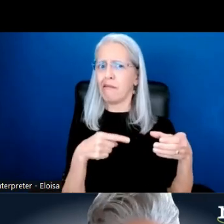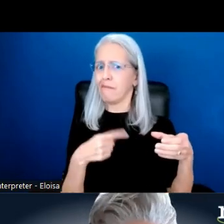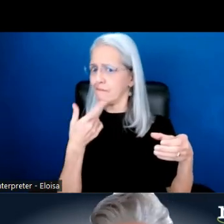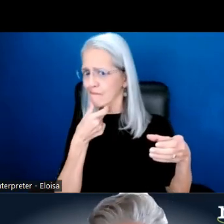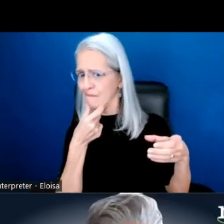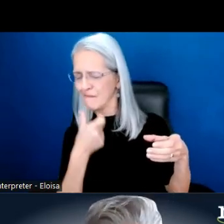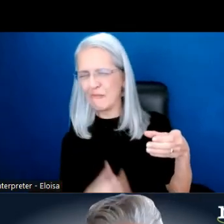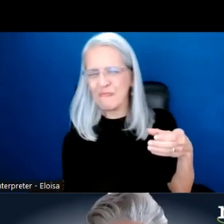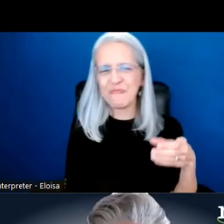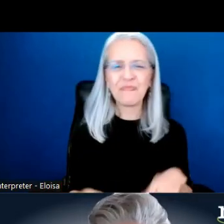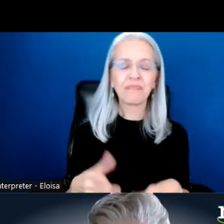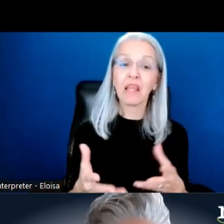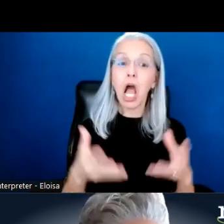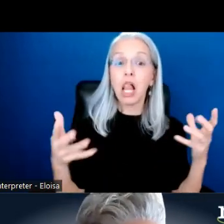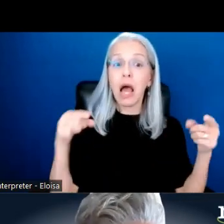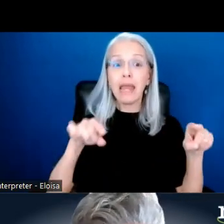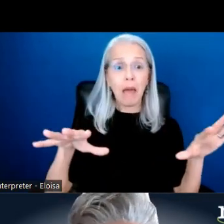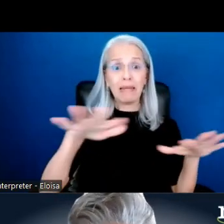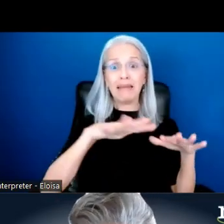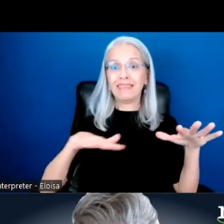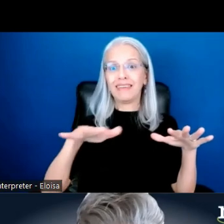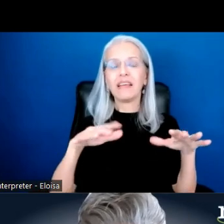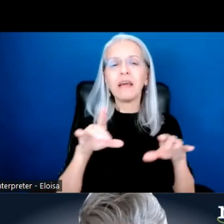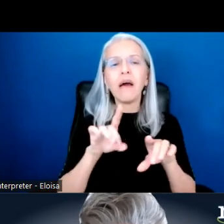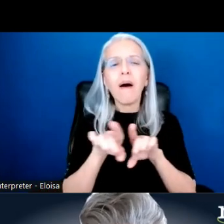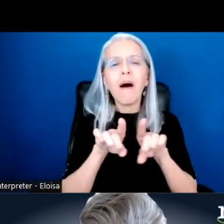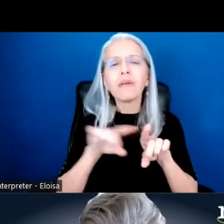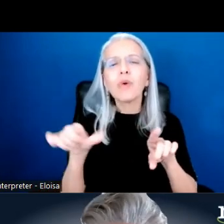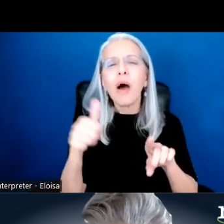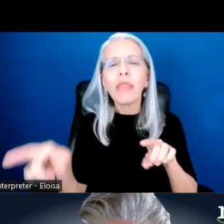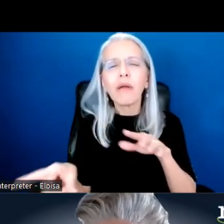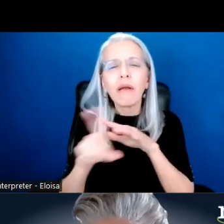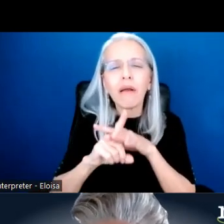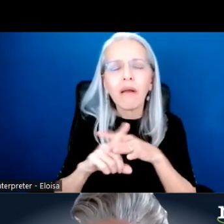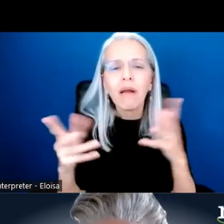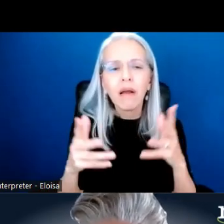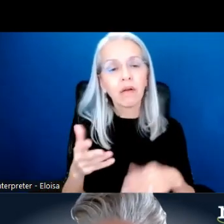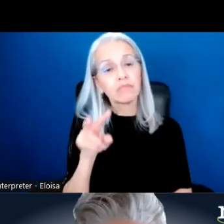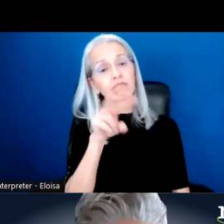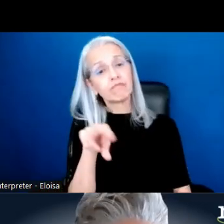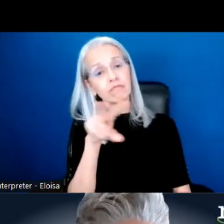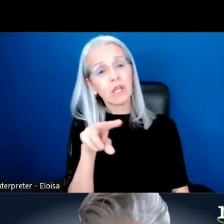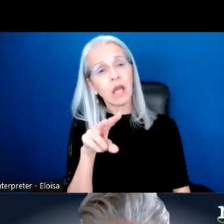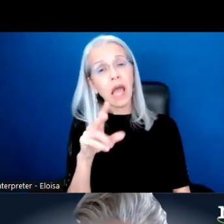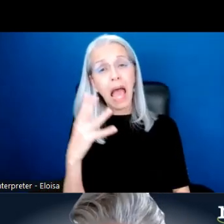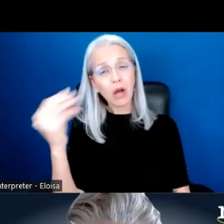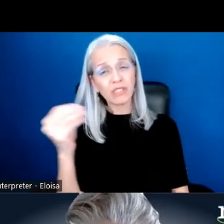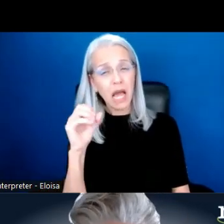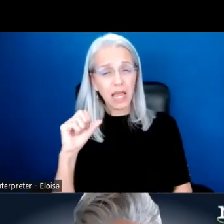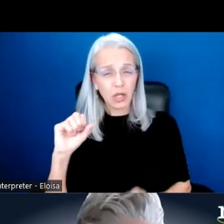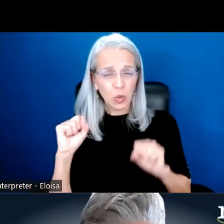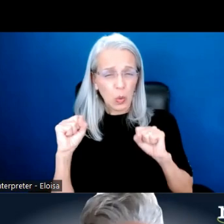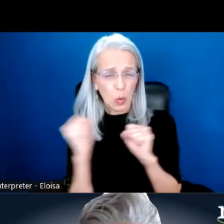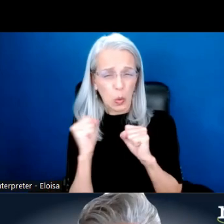And, you know, it's a lot going on, but also some other things that come up is that it looks pretty chilly outside, right? You see the